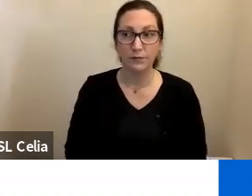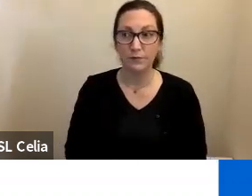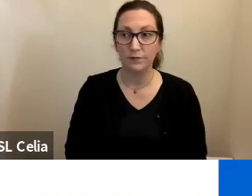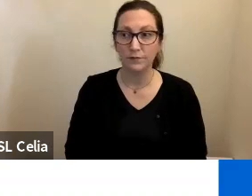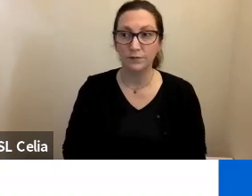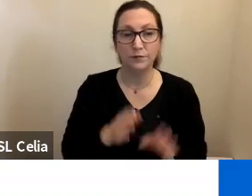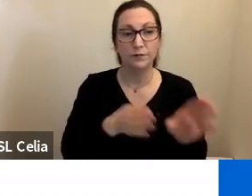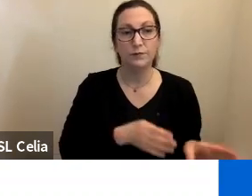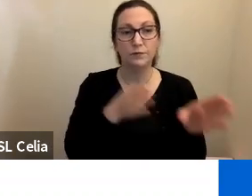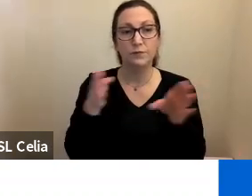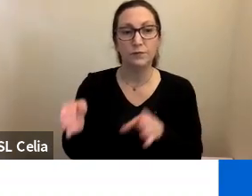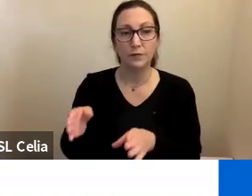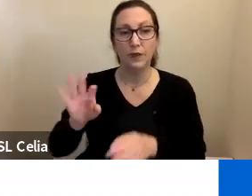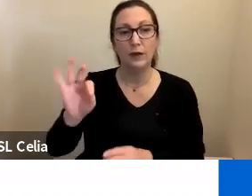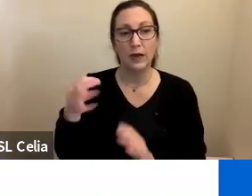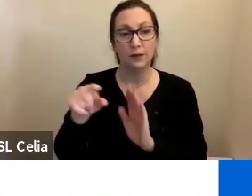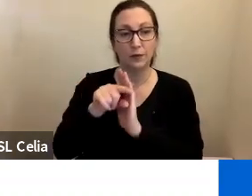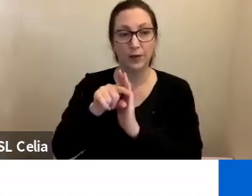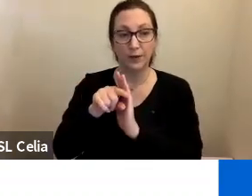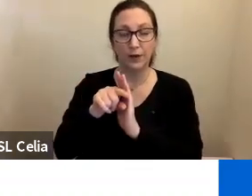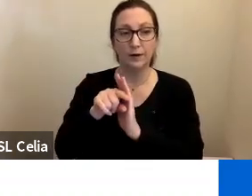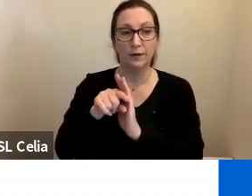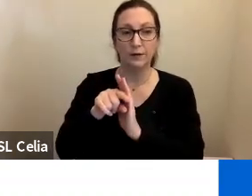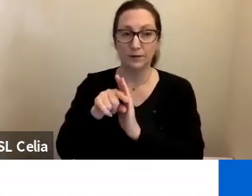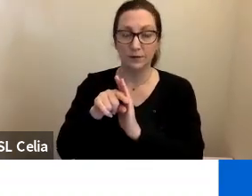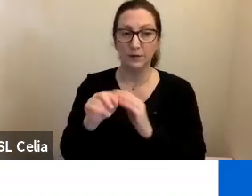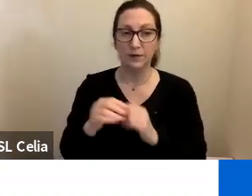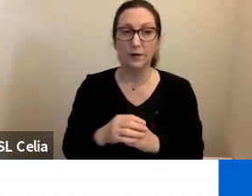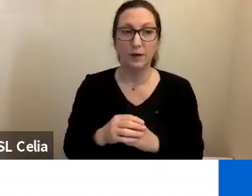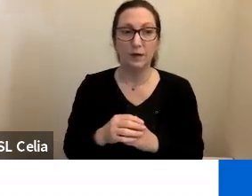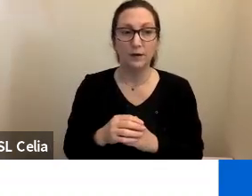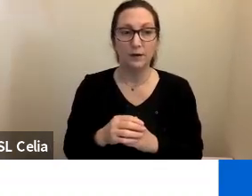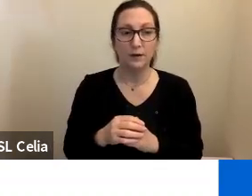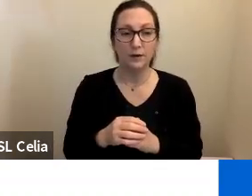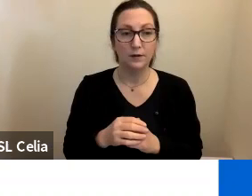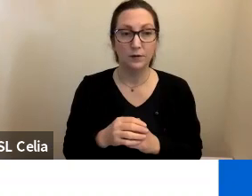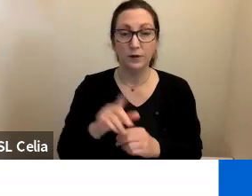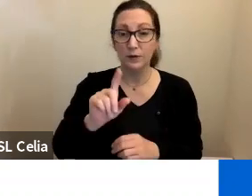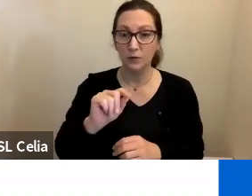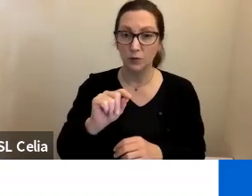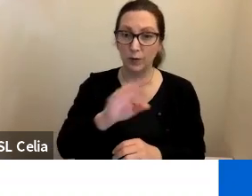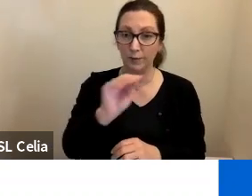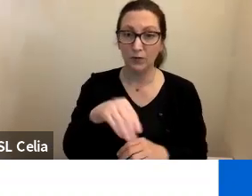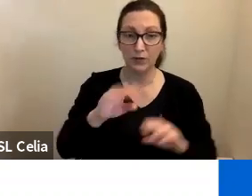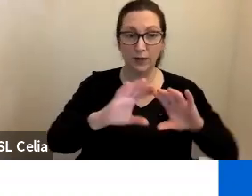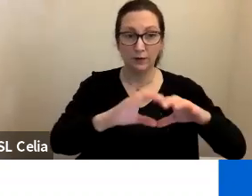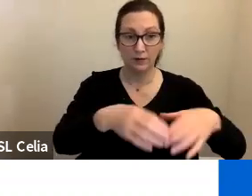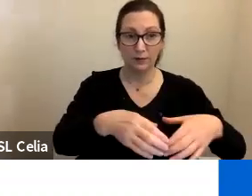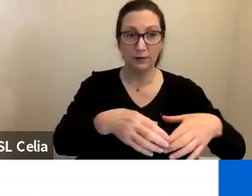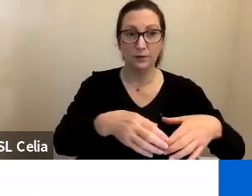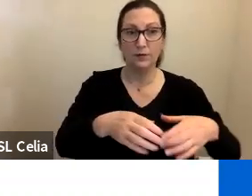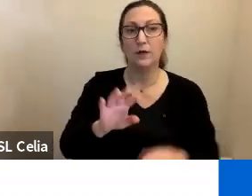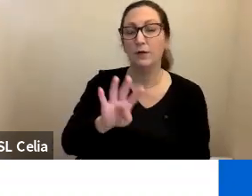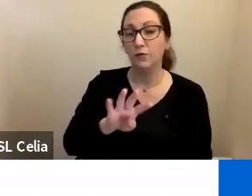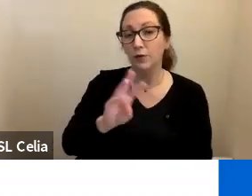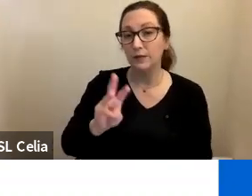Go over to our 9th grade, we can see that in the 20%,